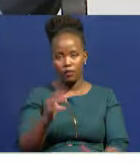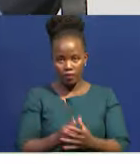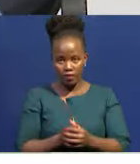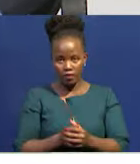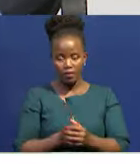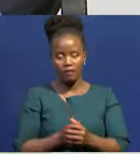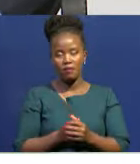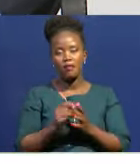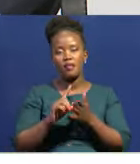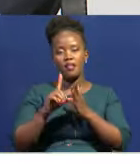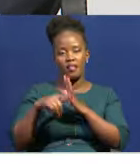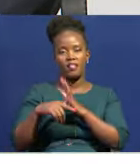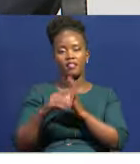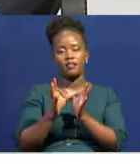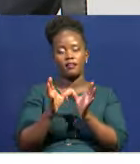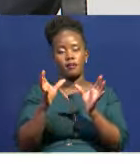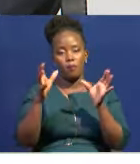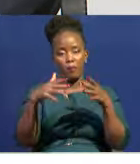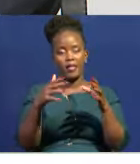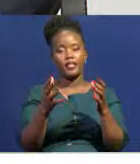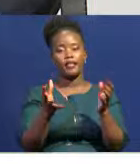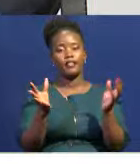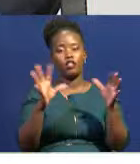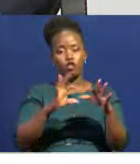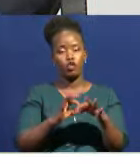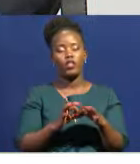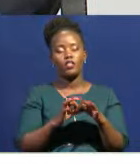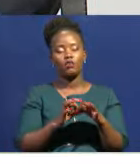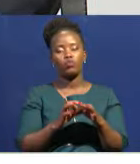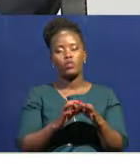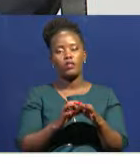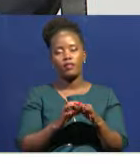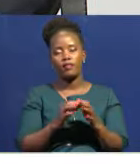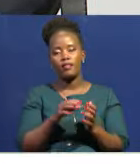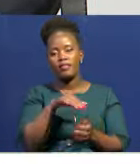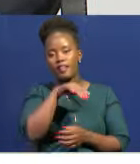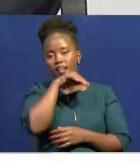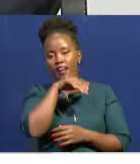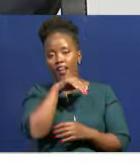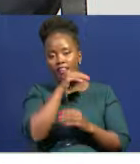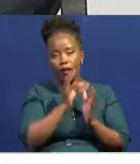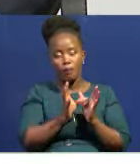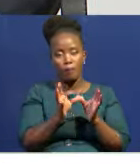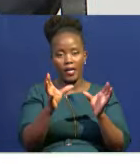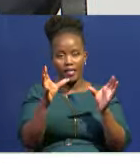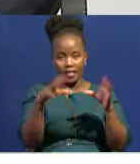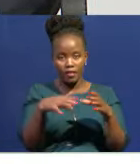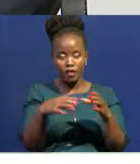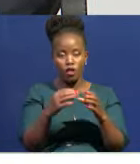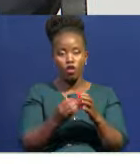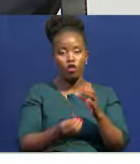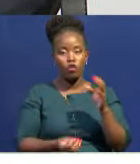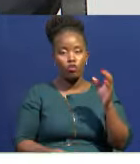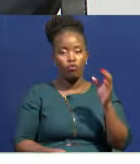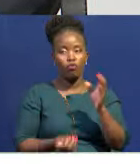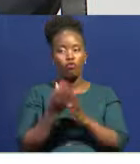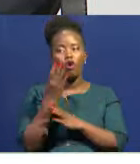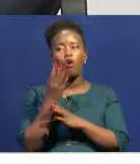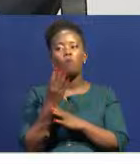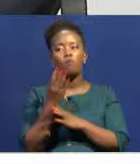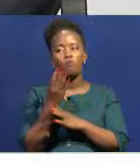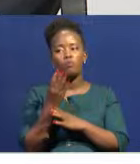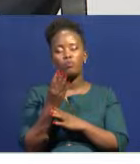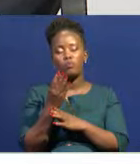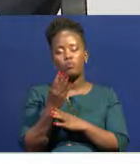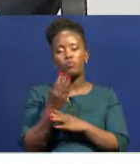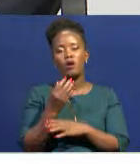would join hands with Raila Amolo Odinga's Liberal Democratic Party to form what was known as the